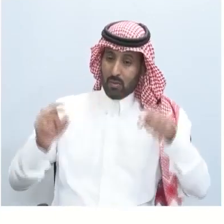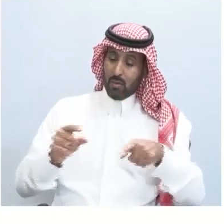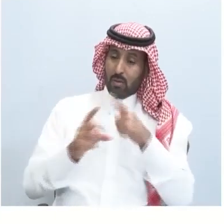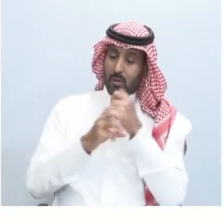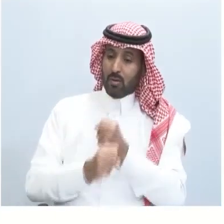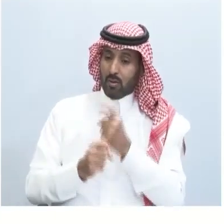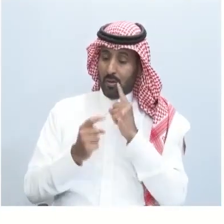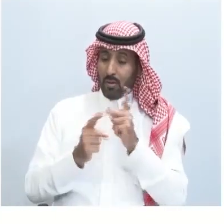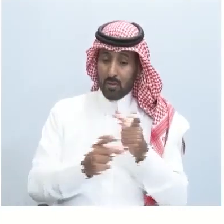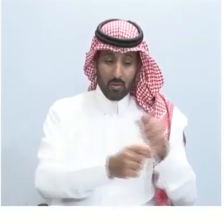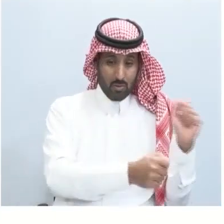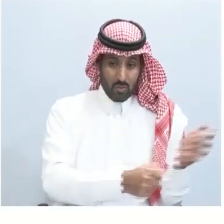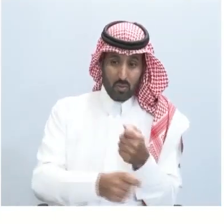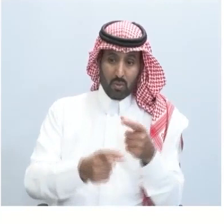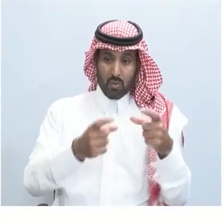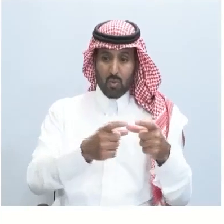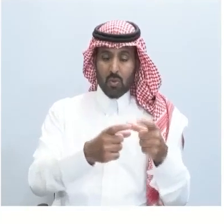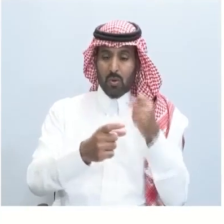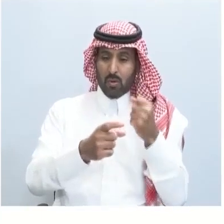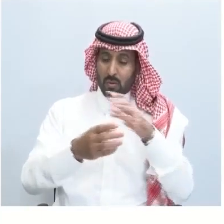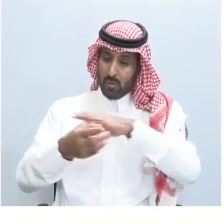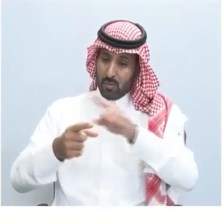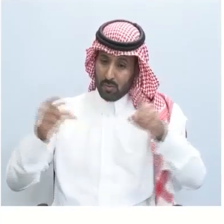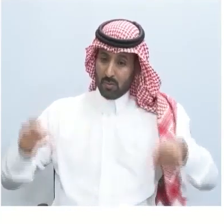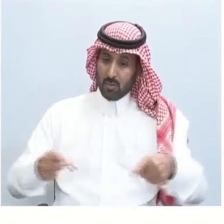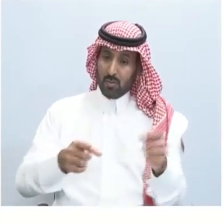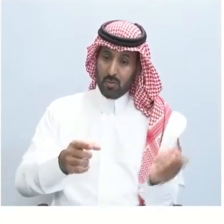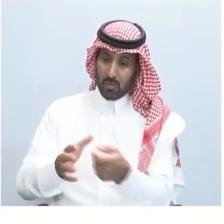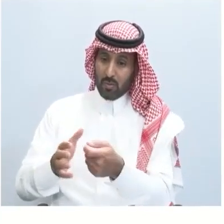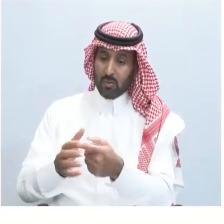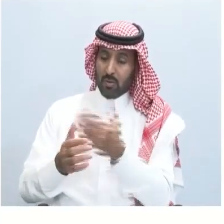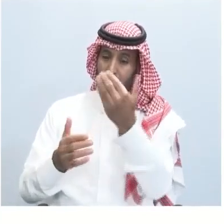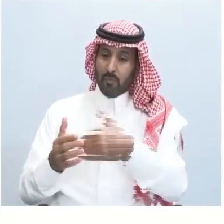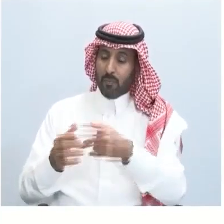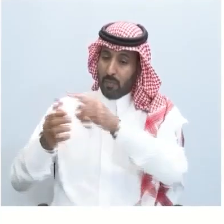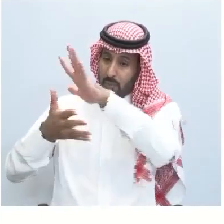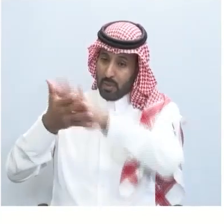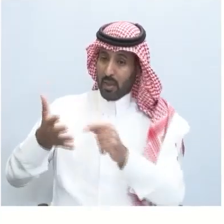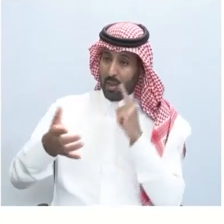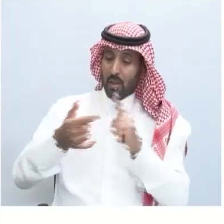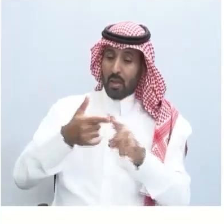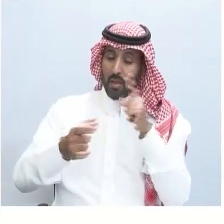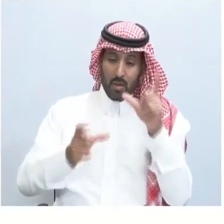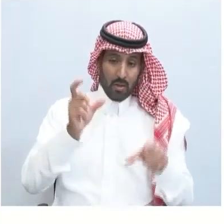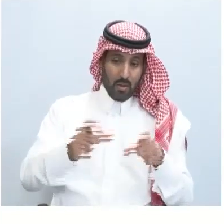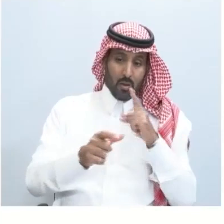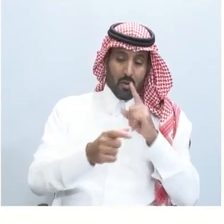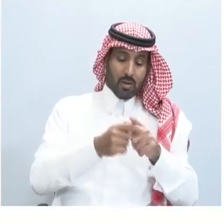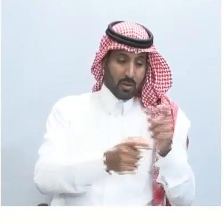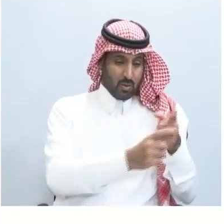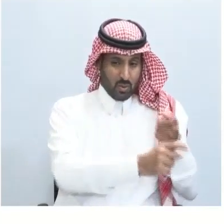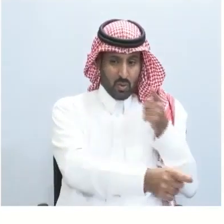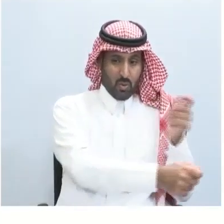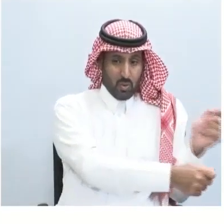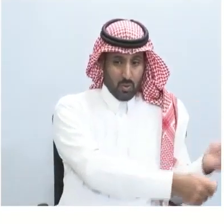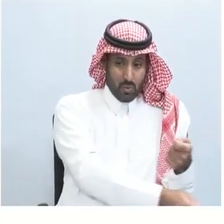score goals by shooting the puck, a hard rubber disc, into the opponent's net. The players control the puck with a long stick curved at